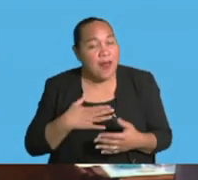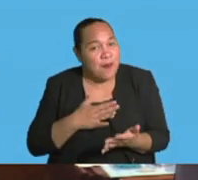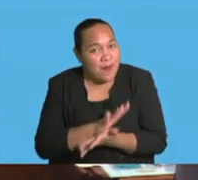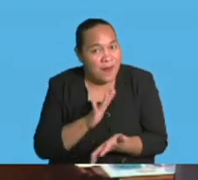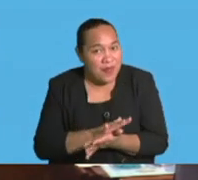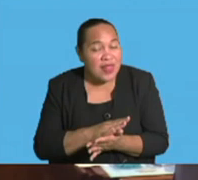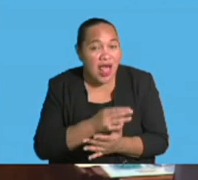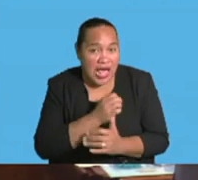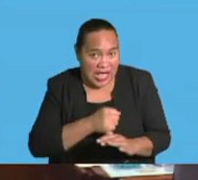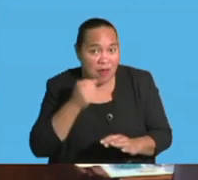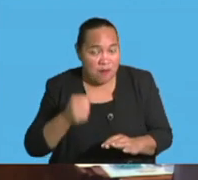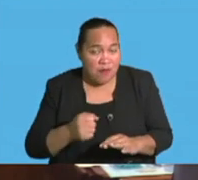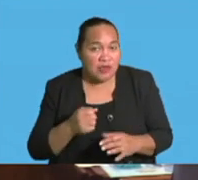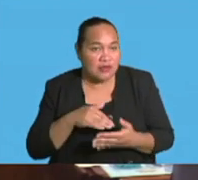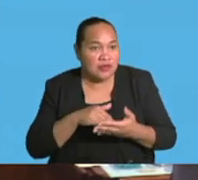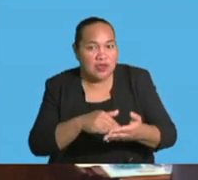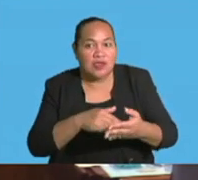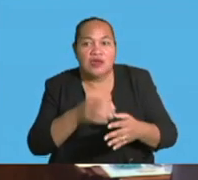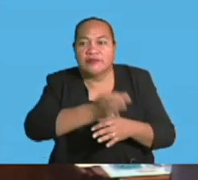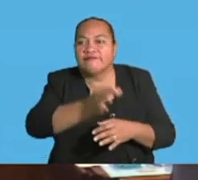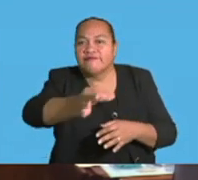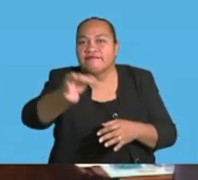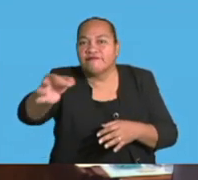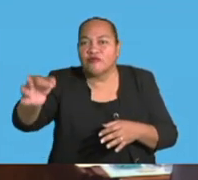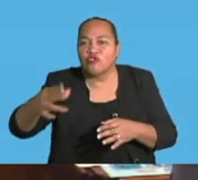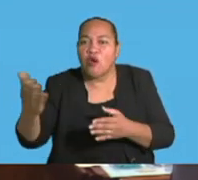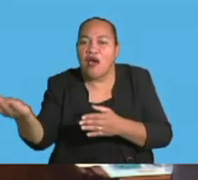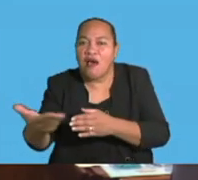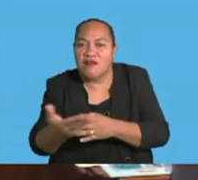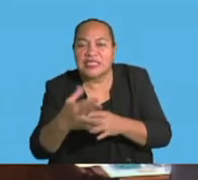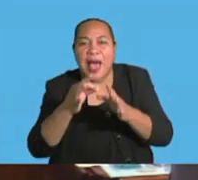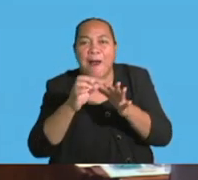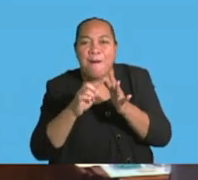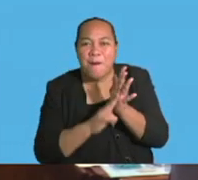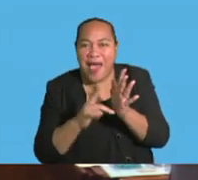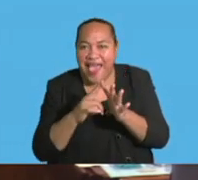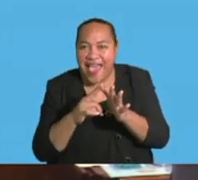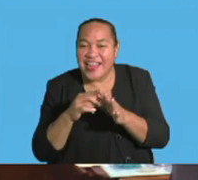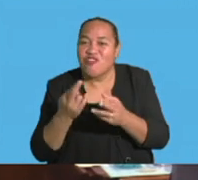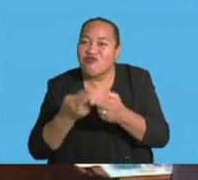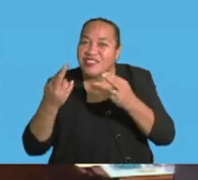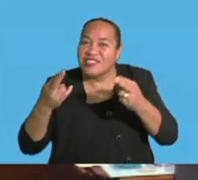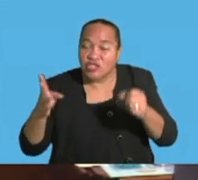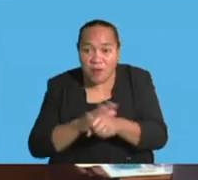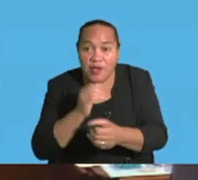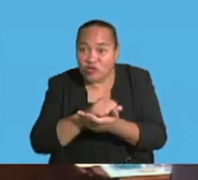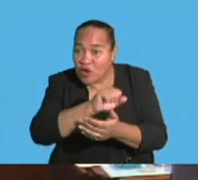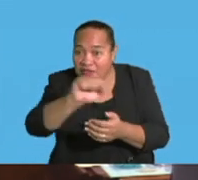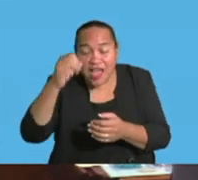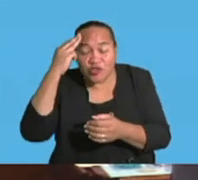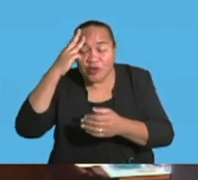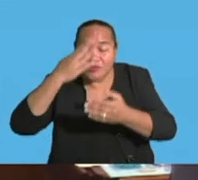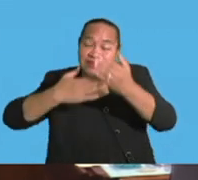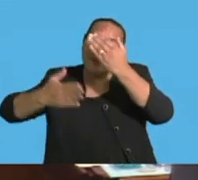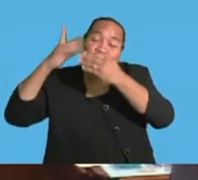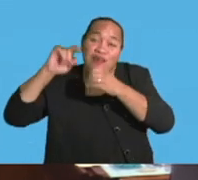intends to help our communities in the maritime zone to harvest the mature pine resources and to ensure that the dreams of their forefathers when